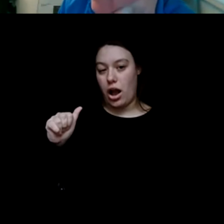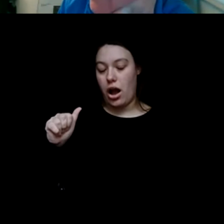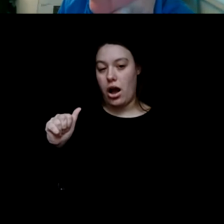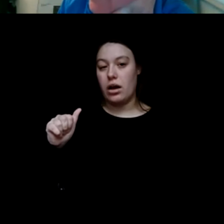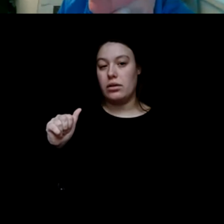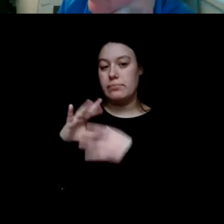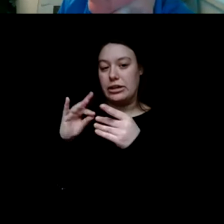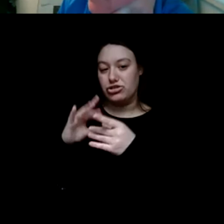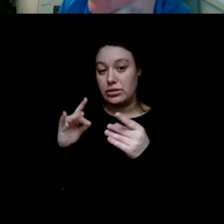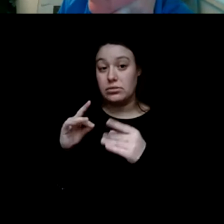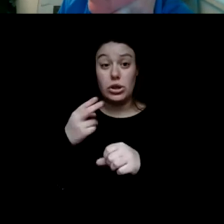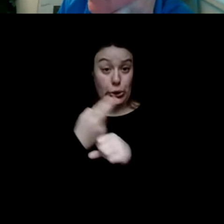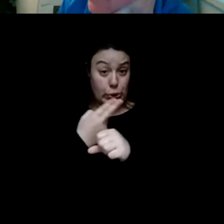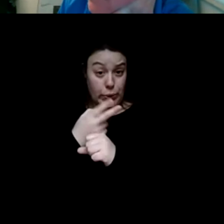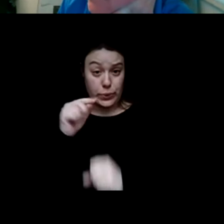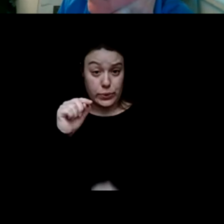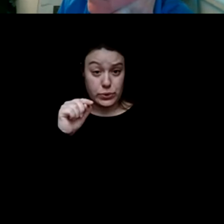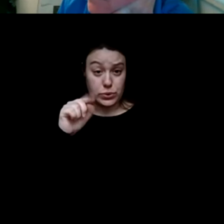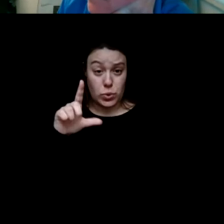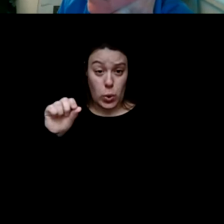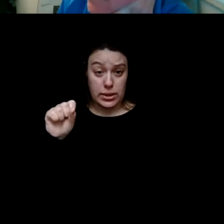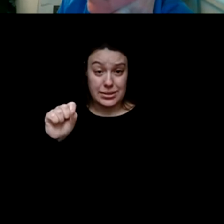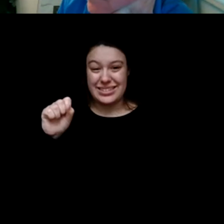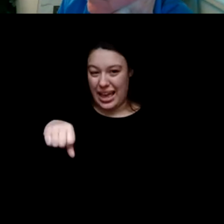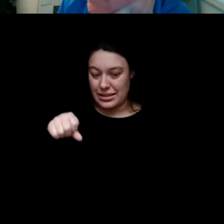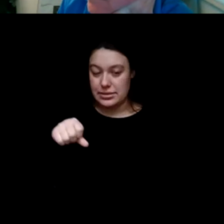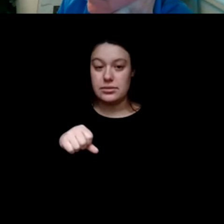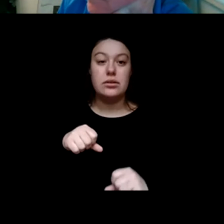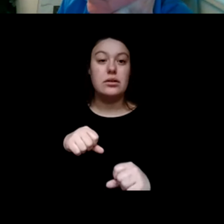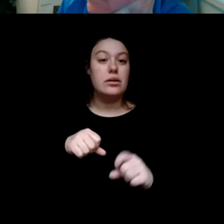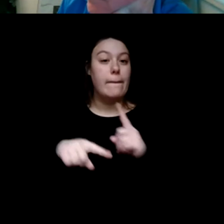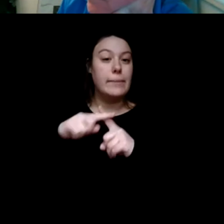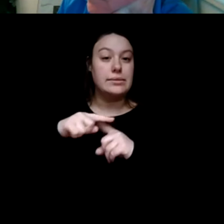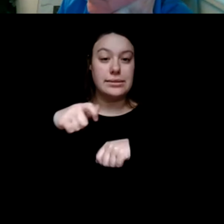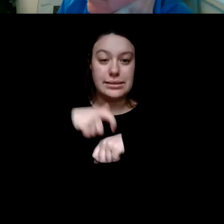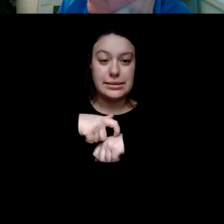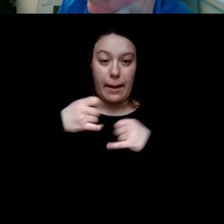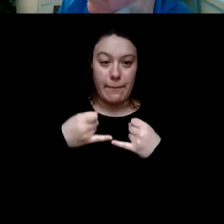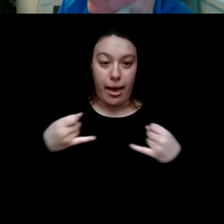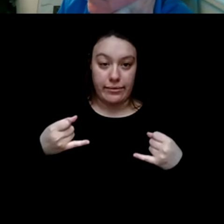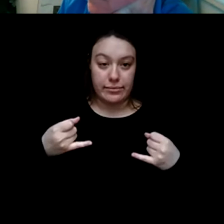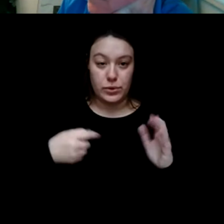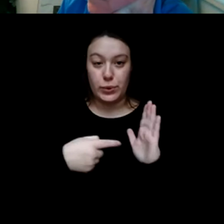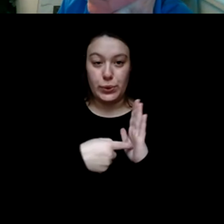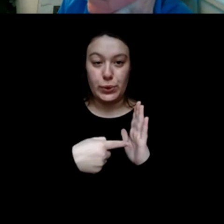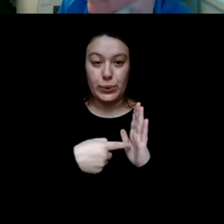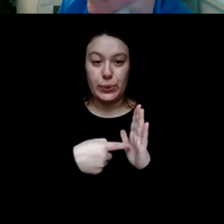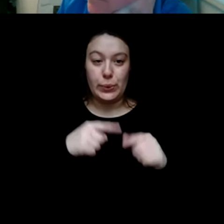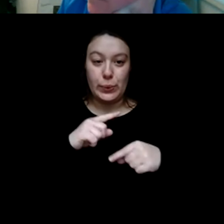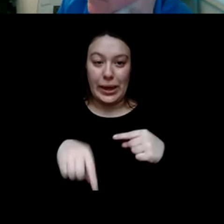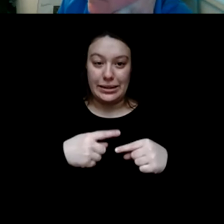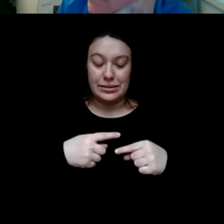put very concrete timelines on when you want to see and how you want to see improvement.